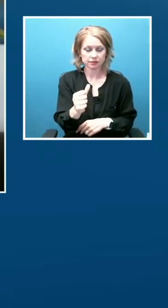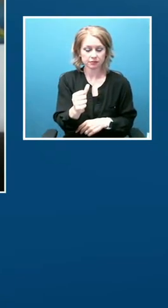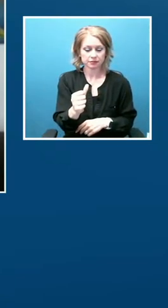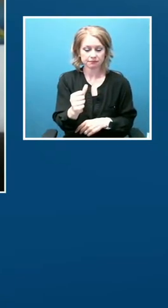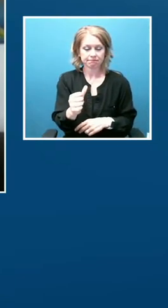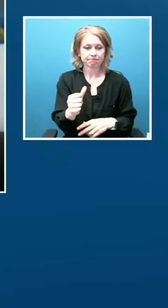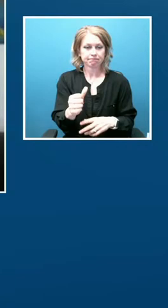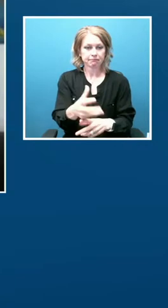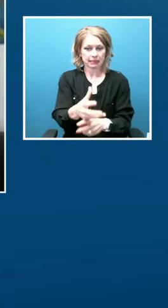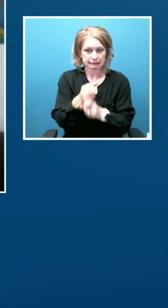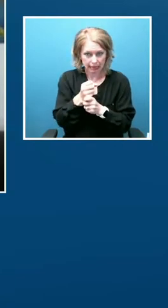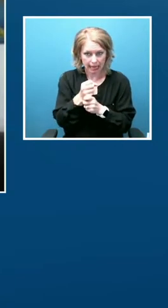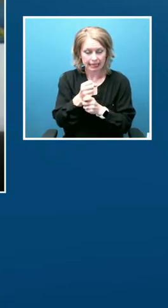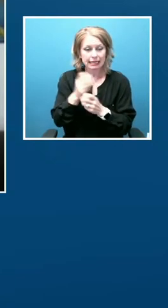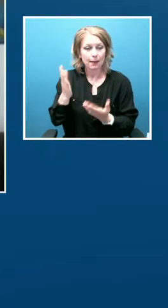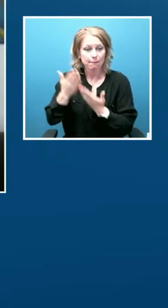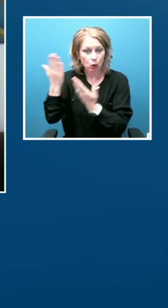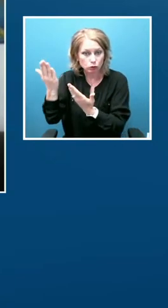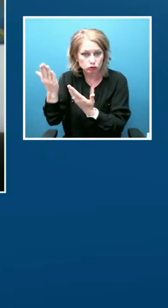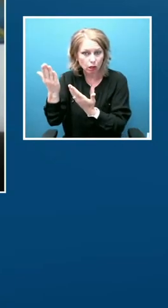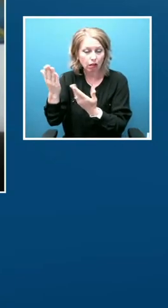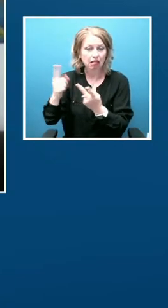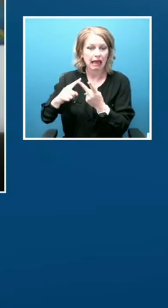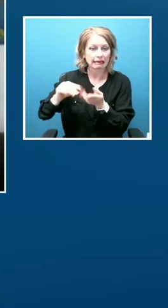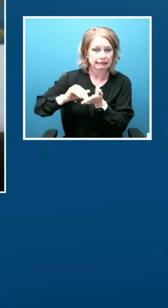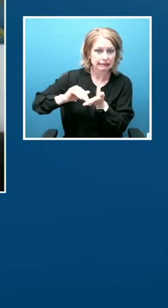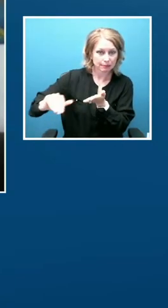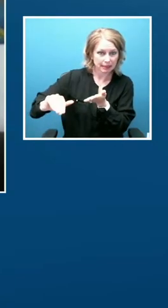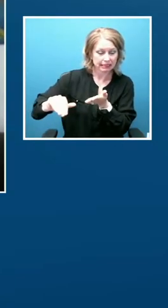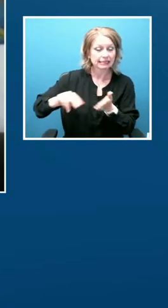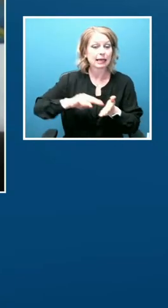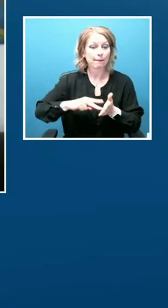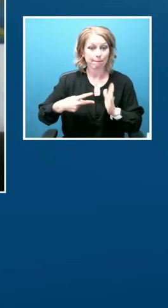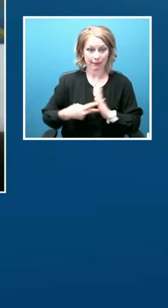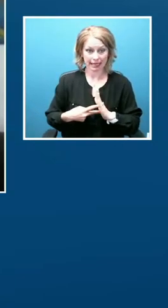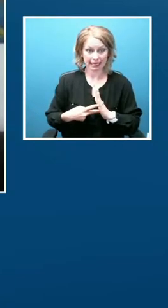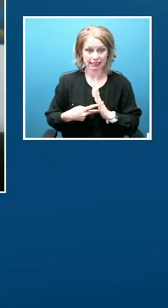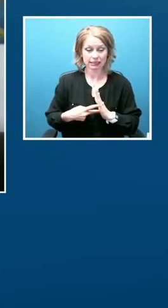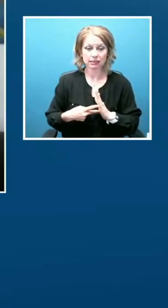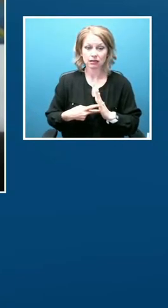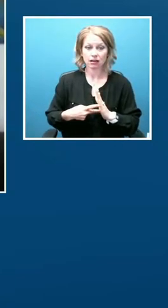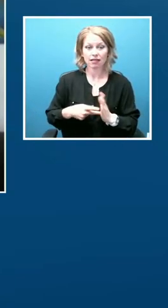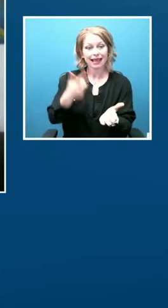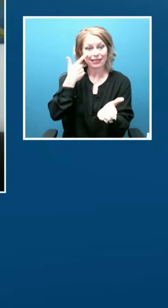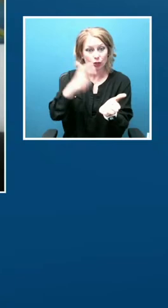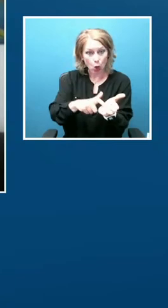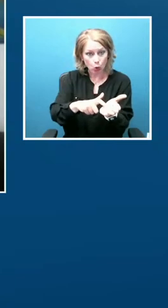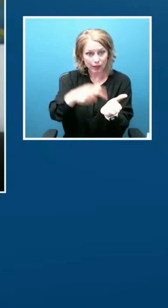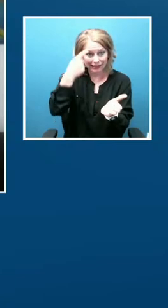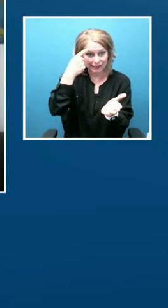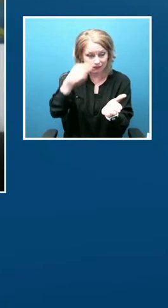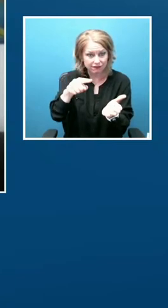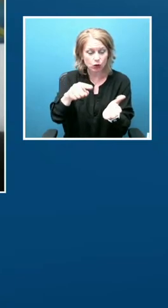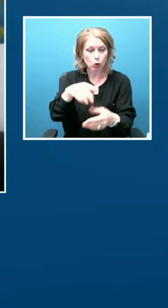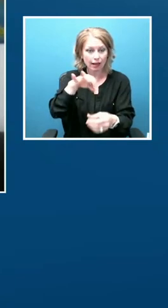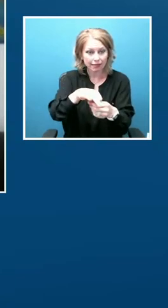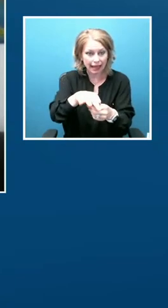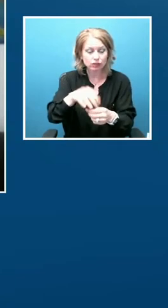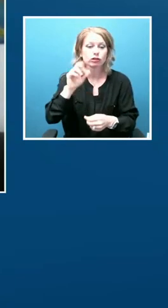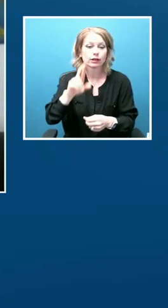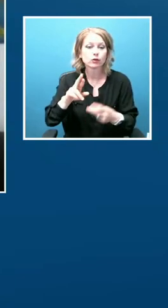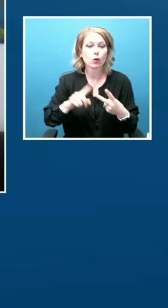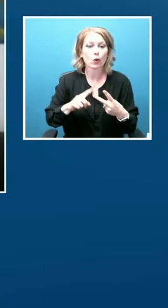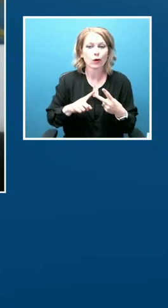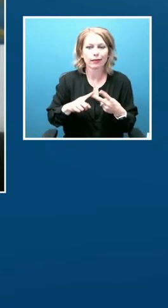and this dismissal of this challenge mean that the notice for this election or that their contemporaneous affirmative